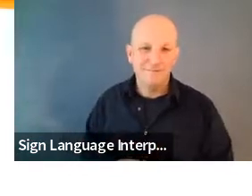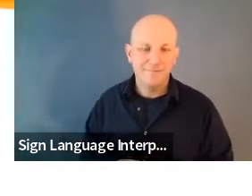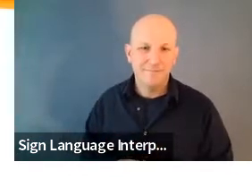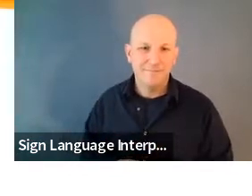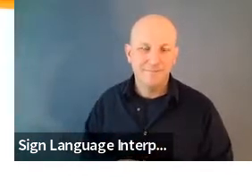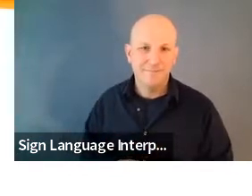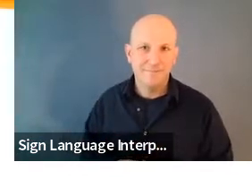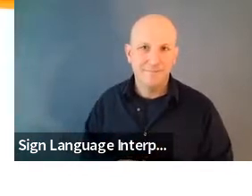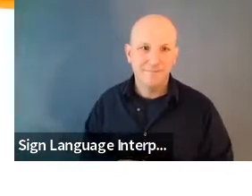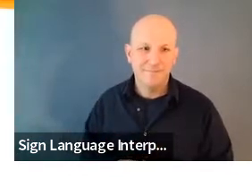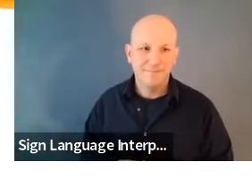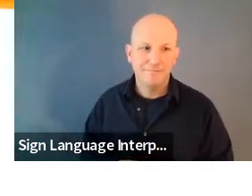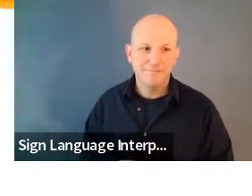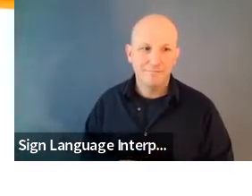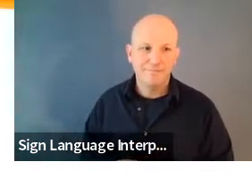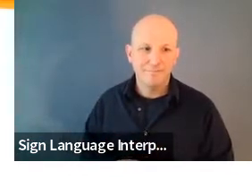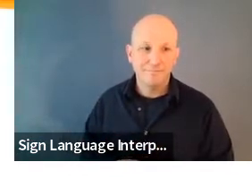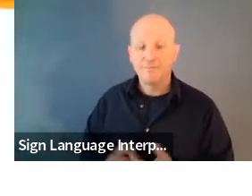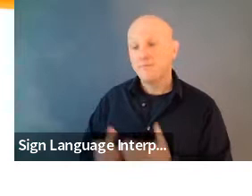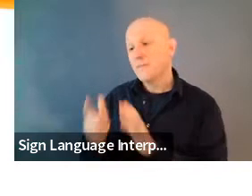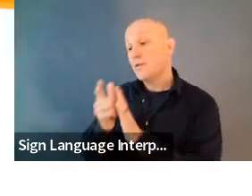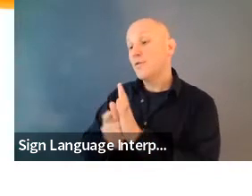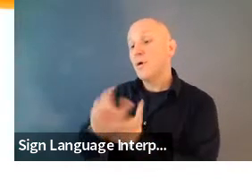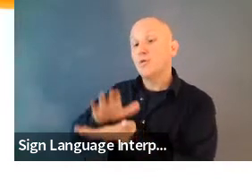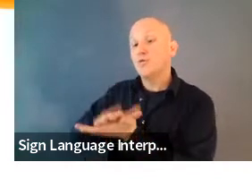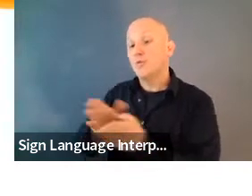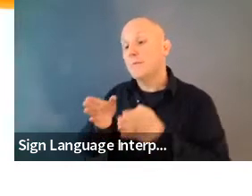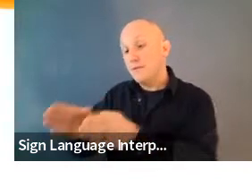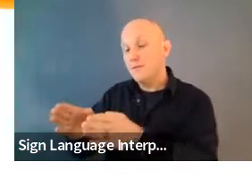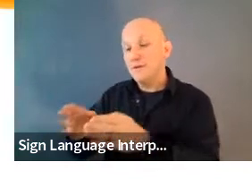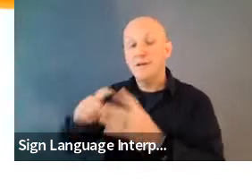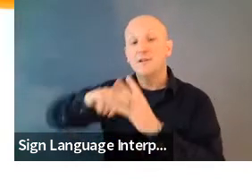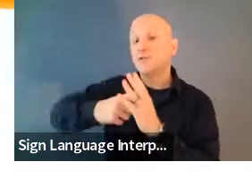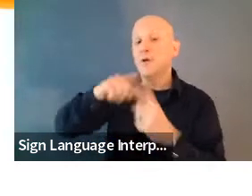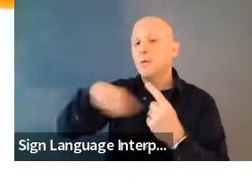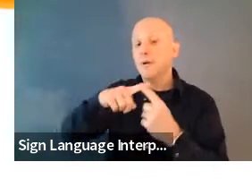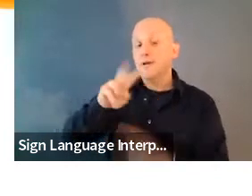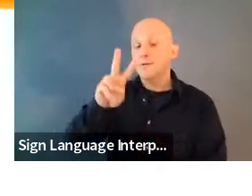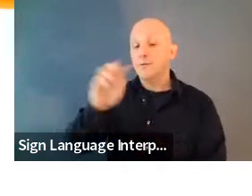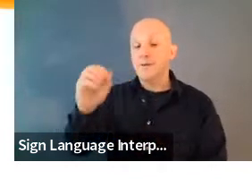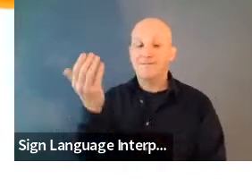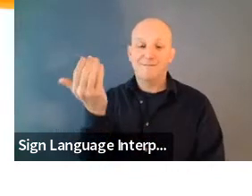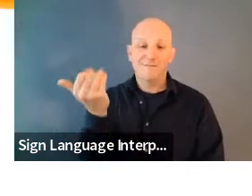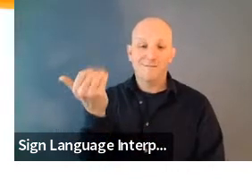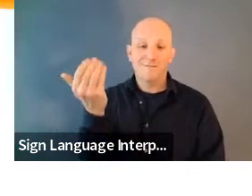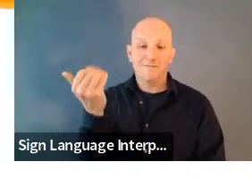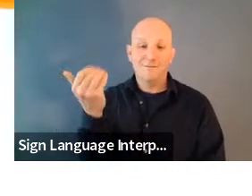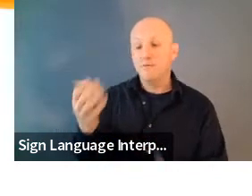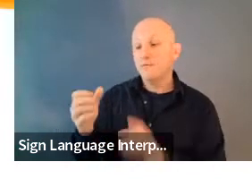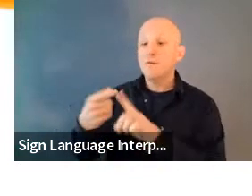that the law school pathway has been on our campus since 2015. And it comes out of the state